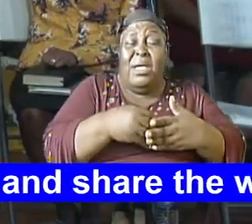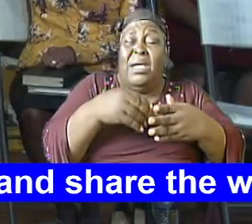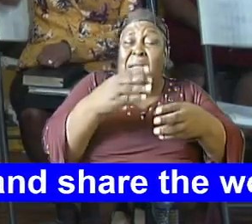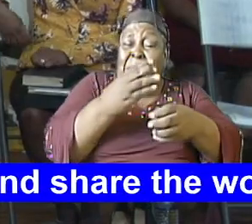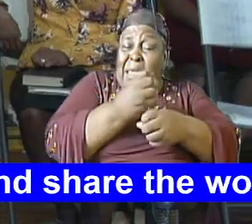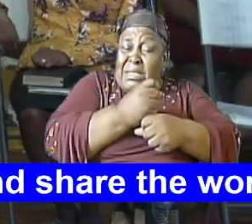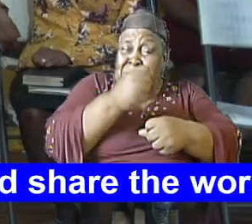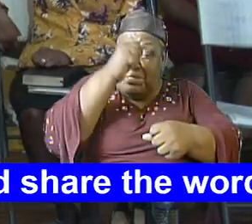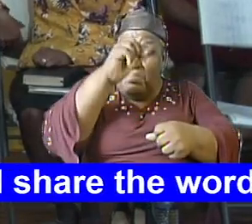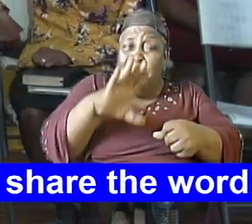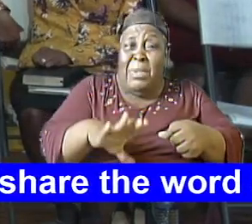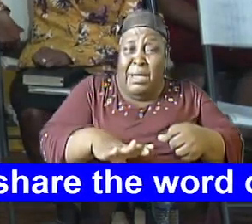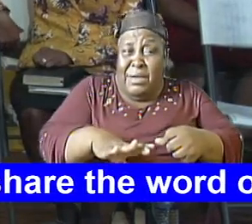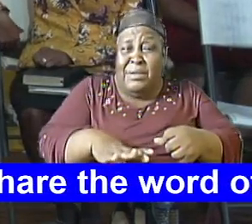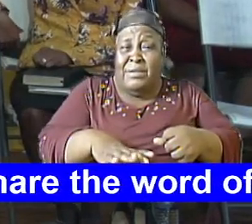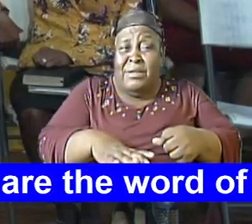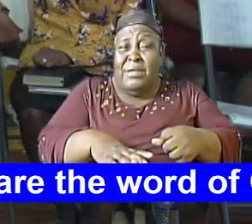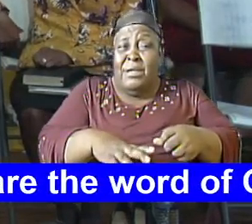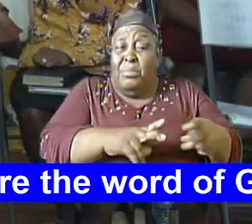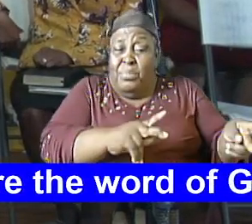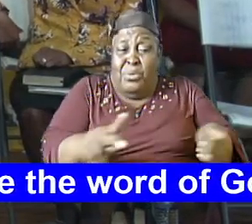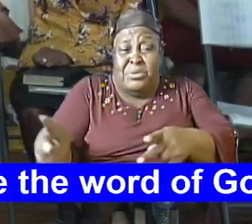and deal with him away.